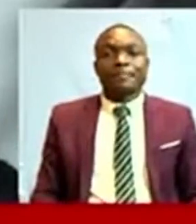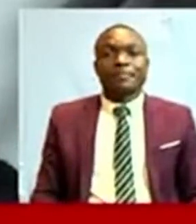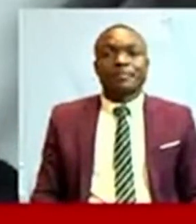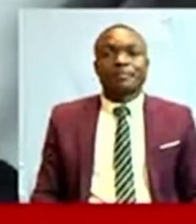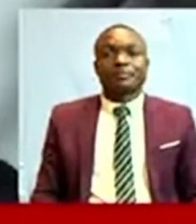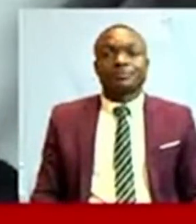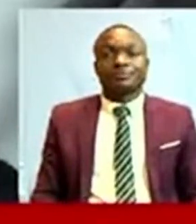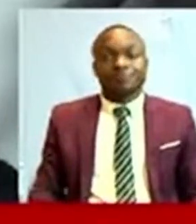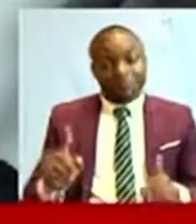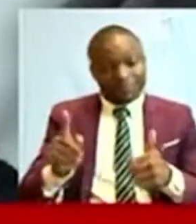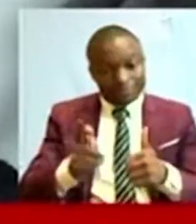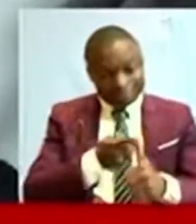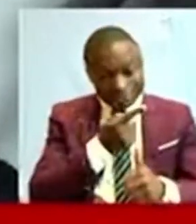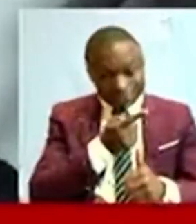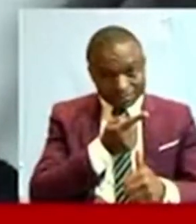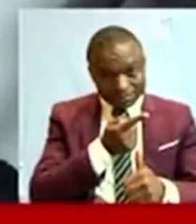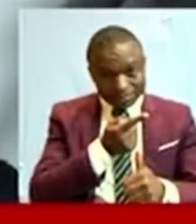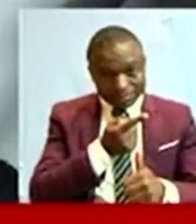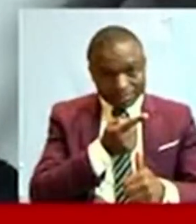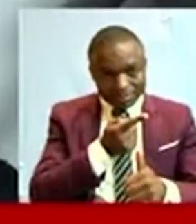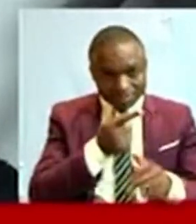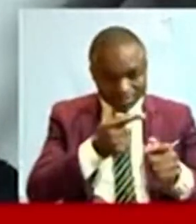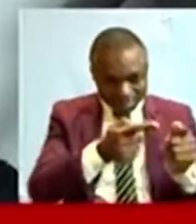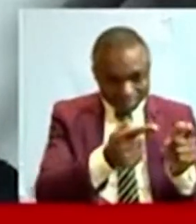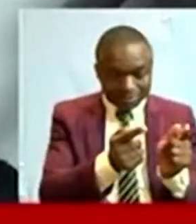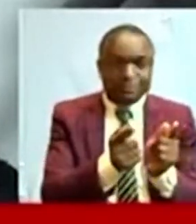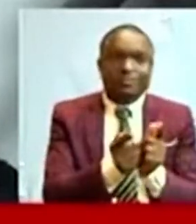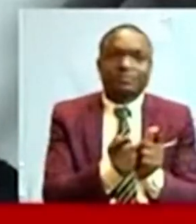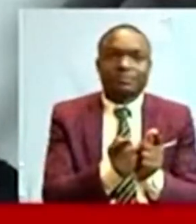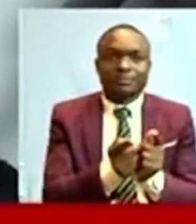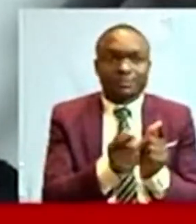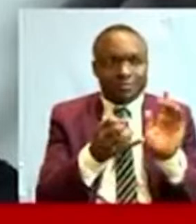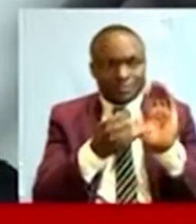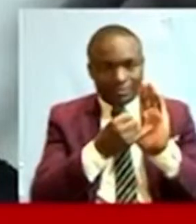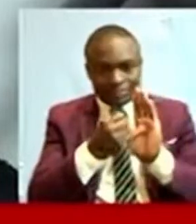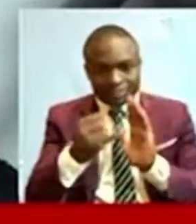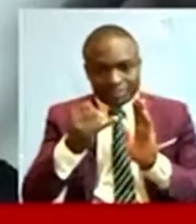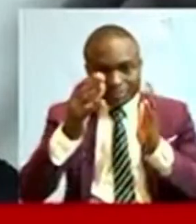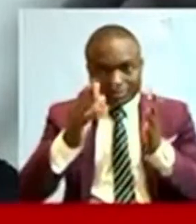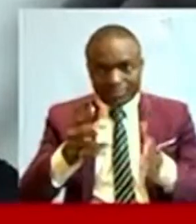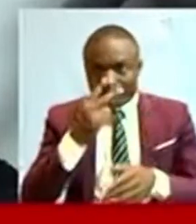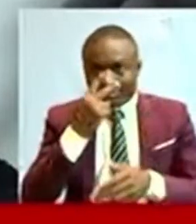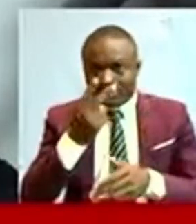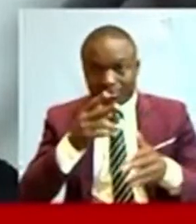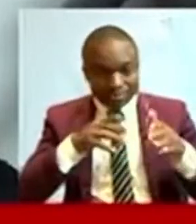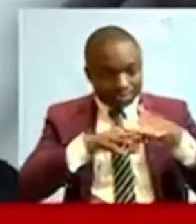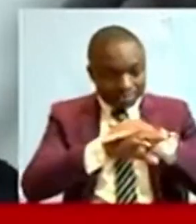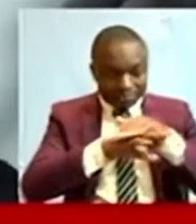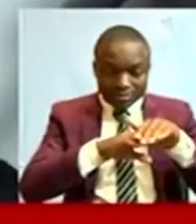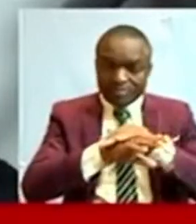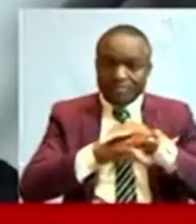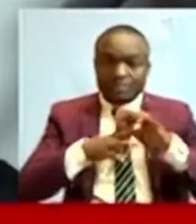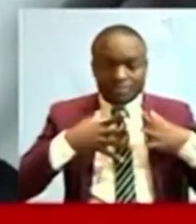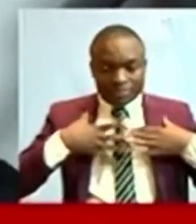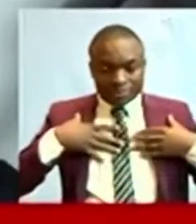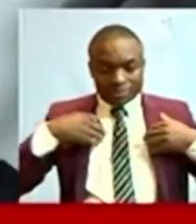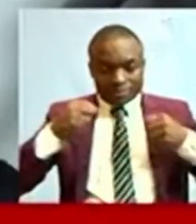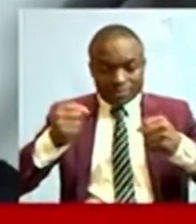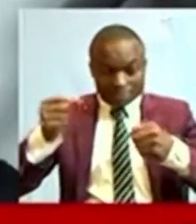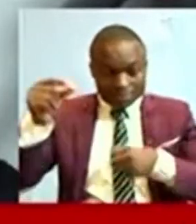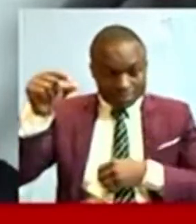The next set of indicators looking at access to quality health care is on human